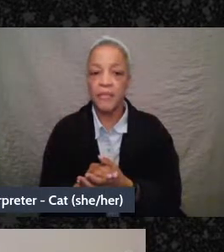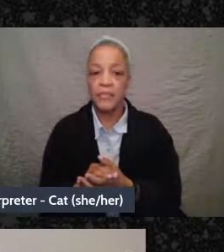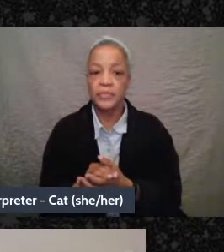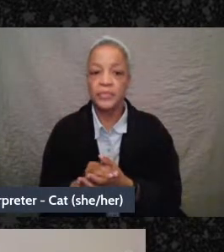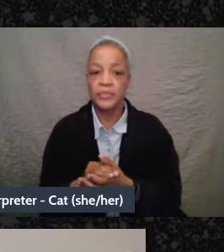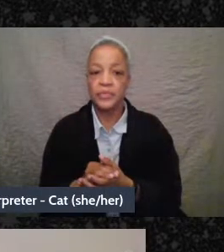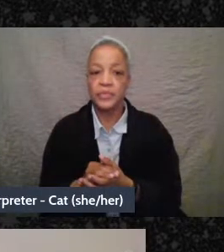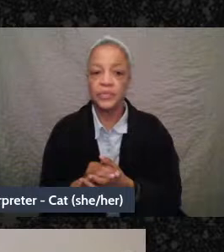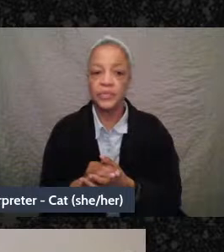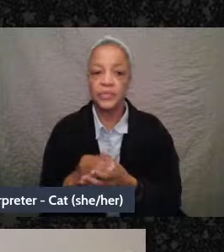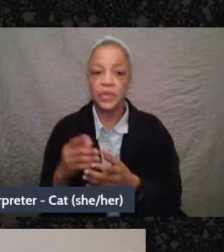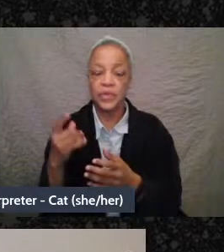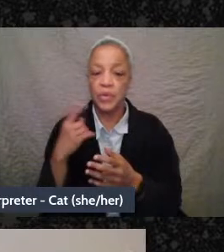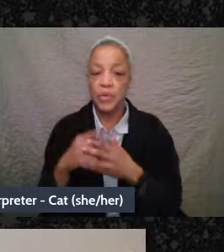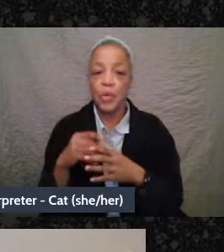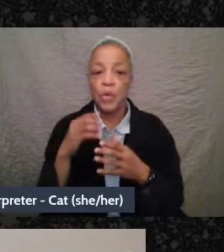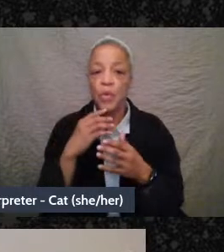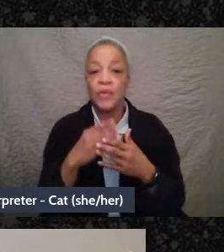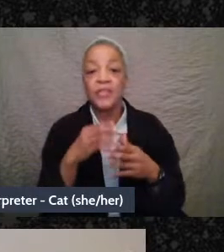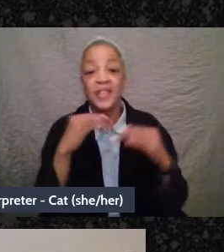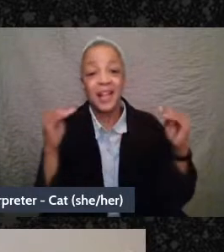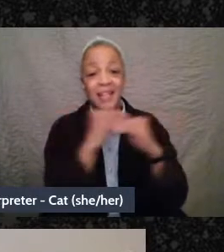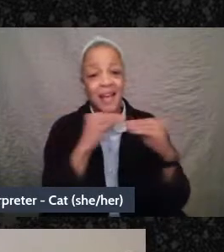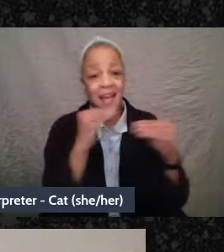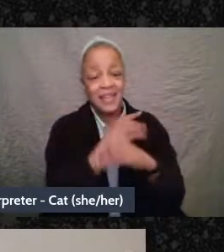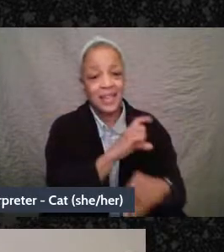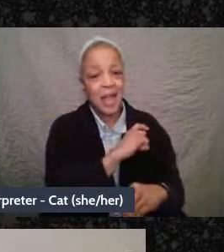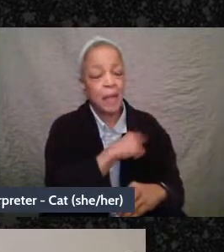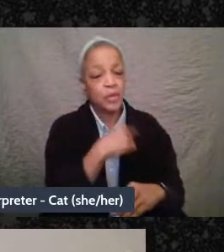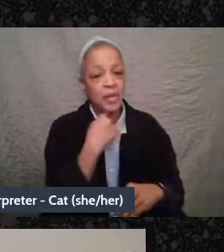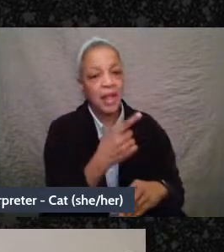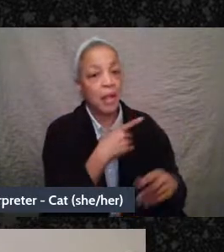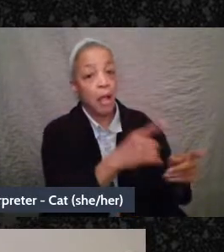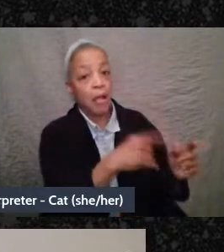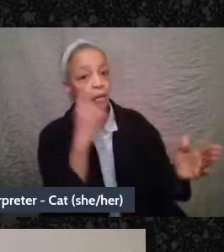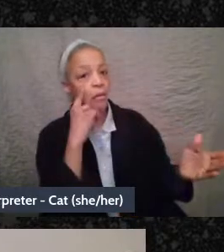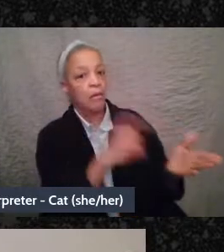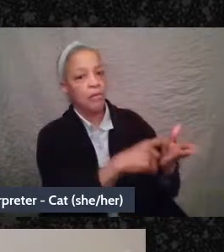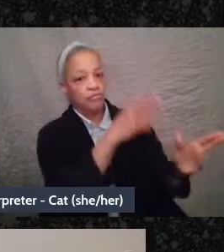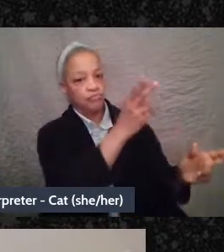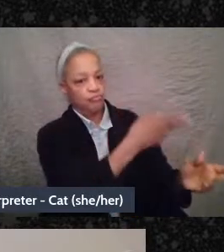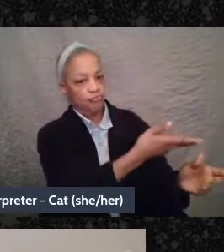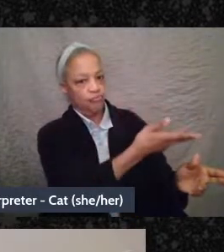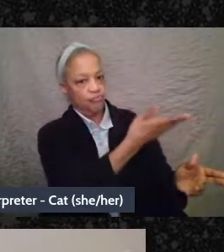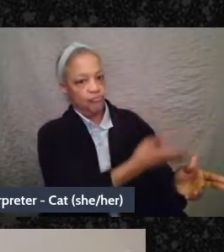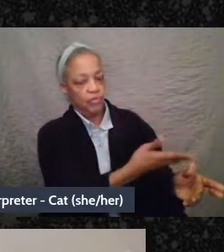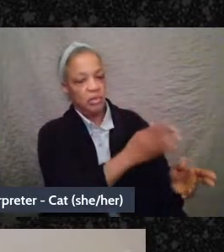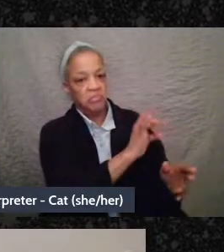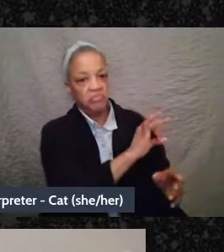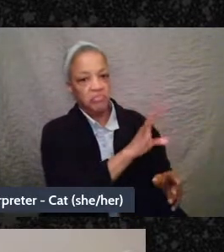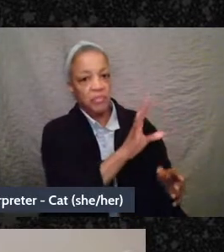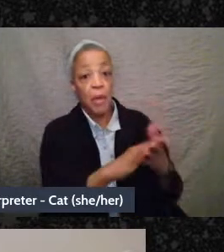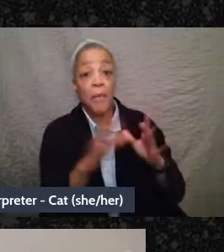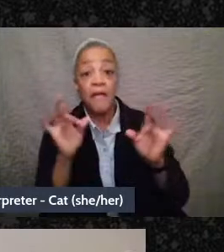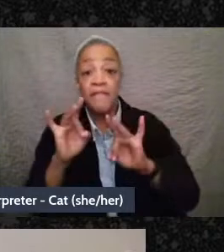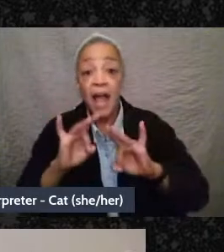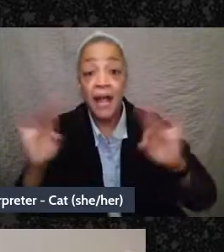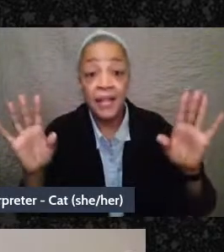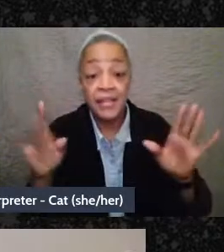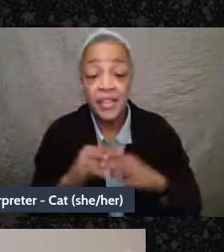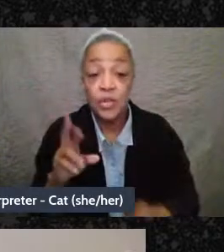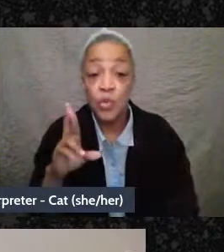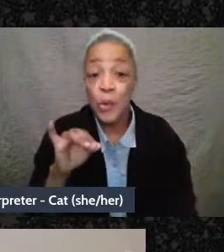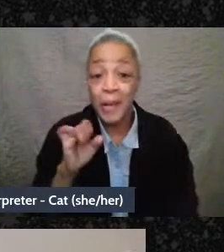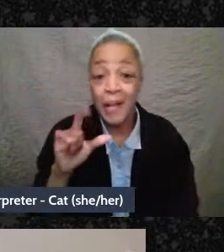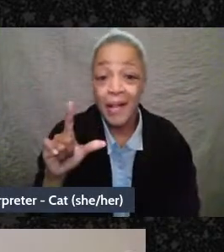coming to this by debunking the lies that the cops are telling, but we're also coming to this from a place that violence is real, and that